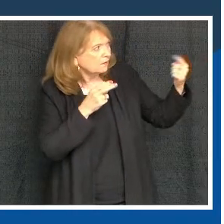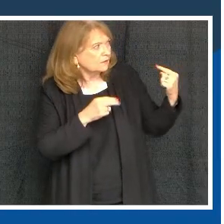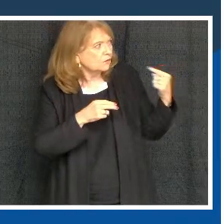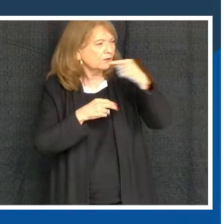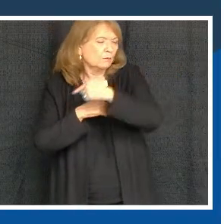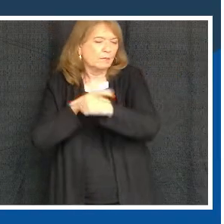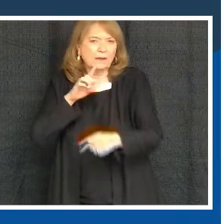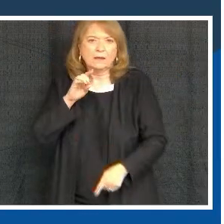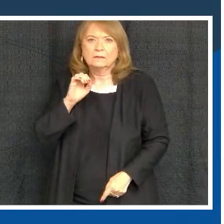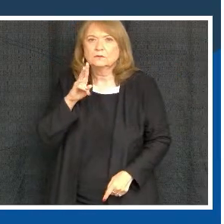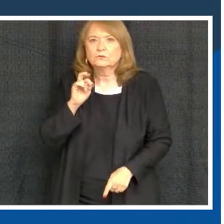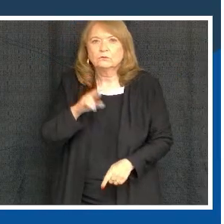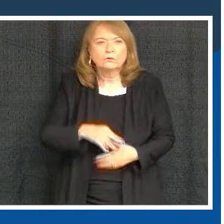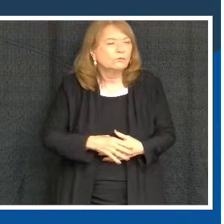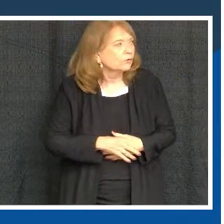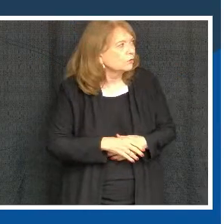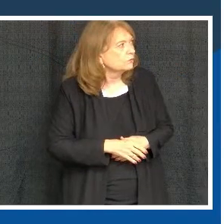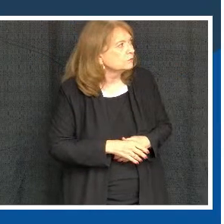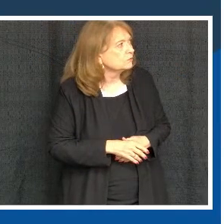Dover.